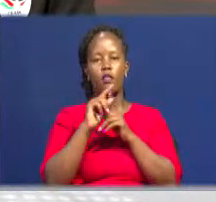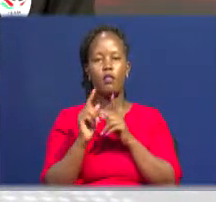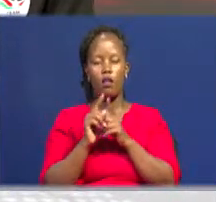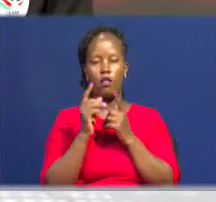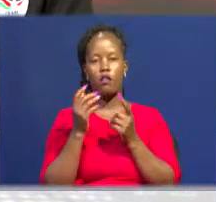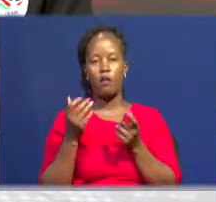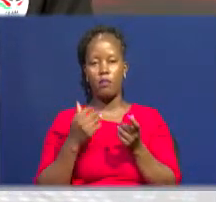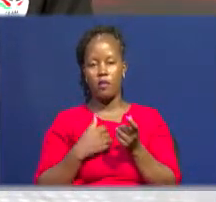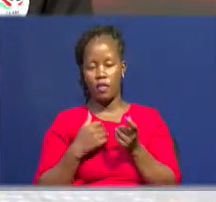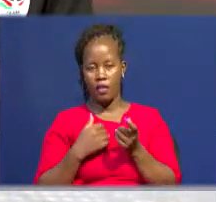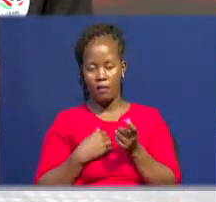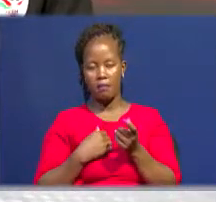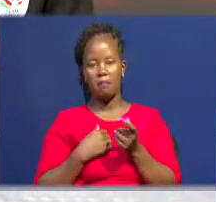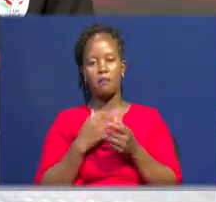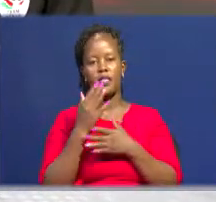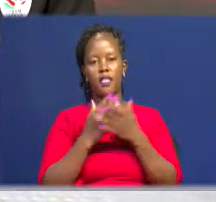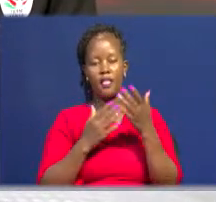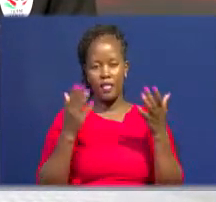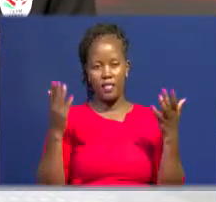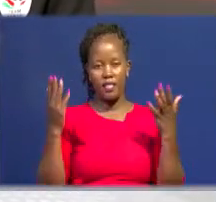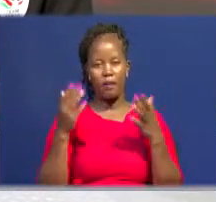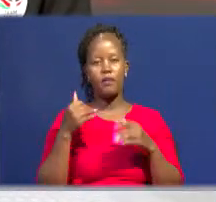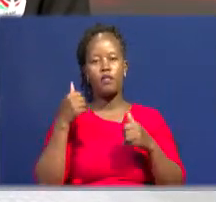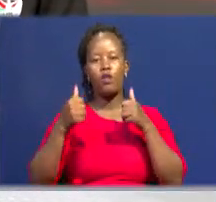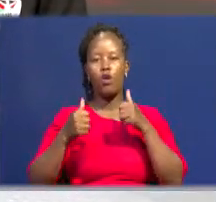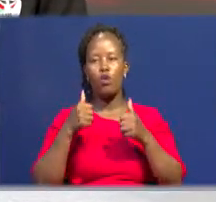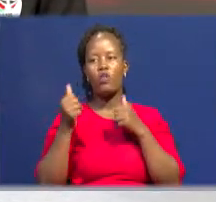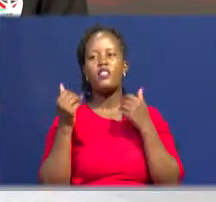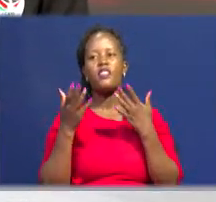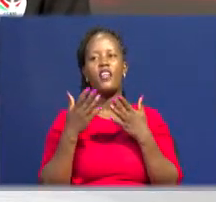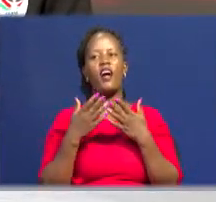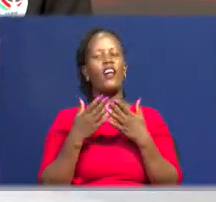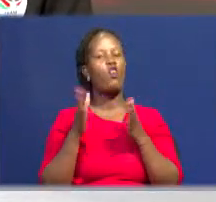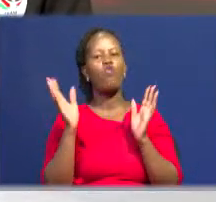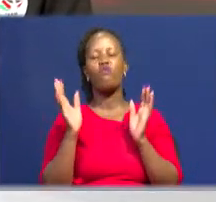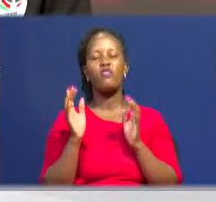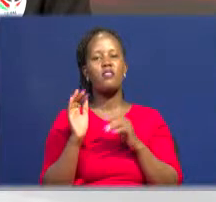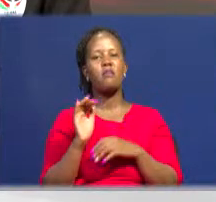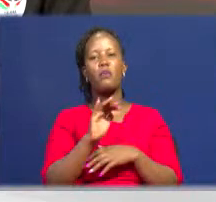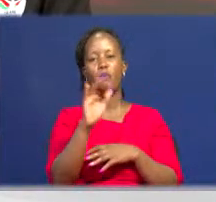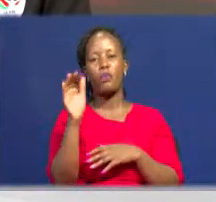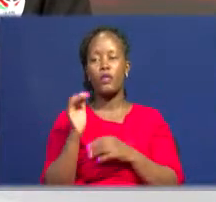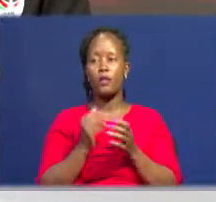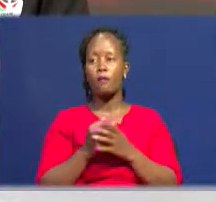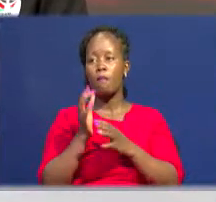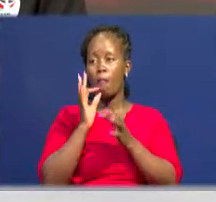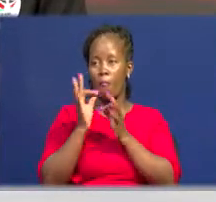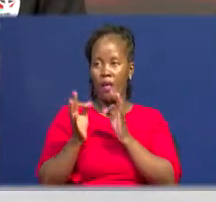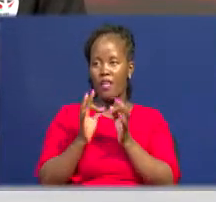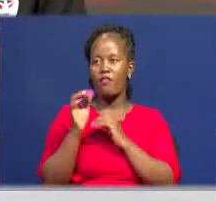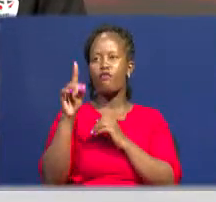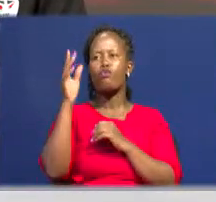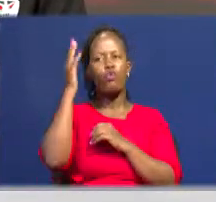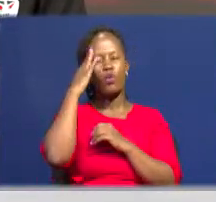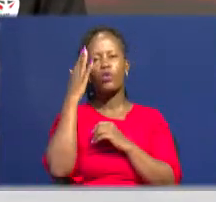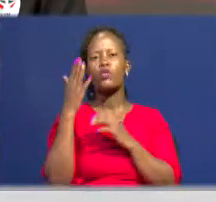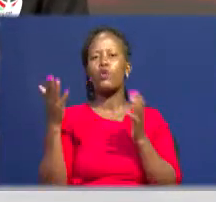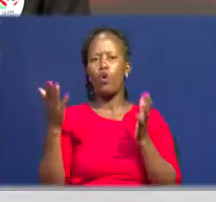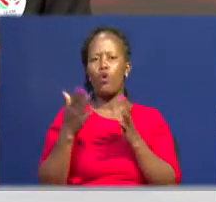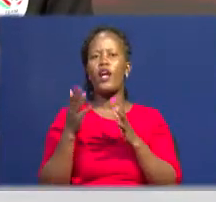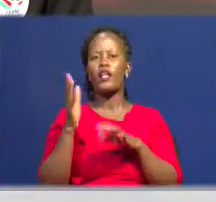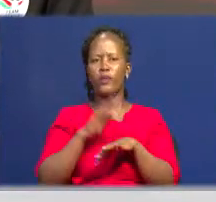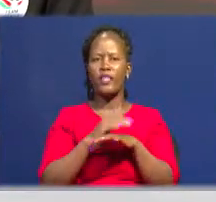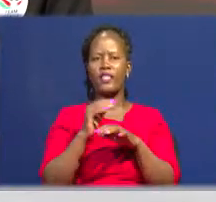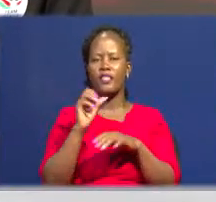are. So this is really, it's an open call. If you are a surfer, if you know a surfer, if you know where we can get